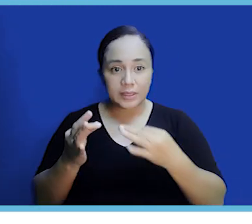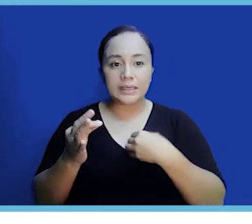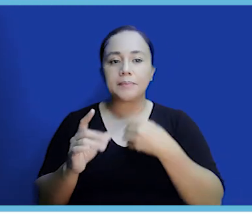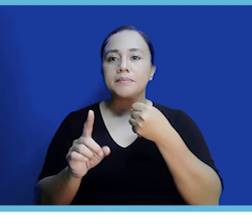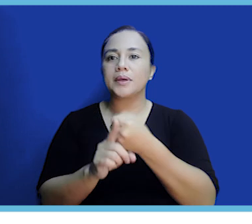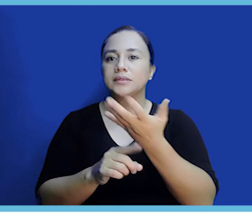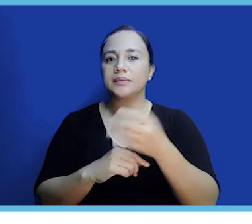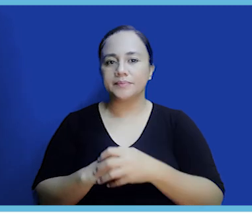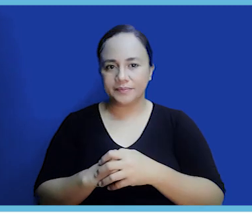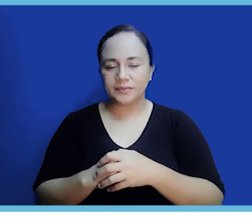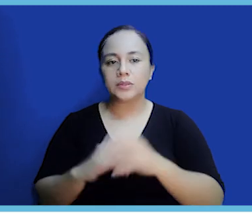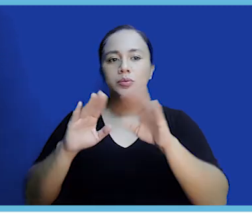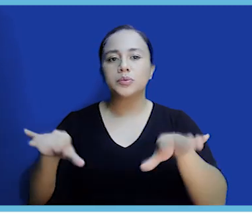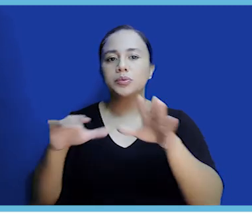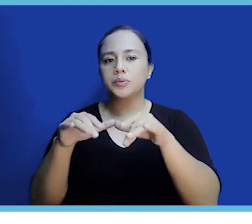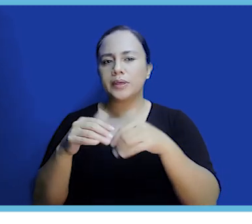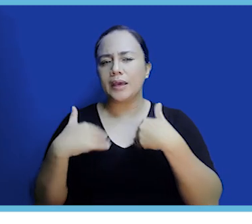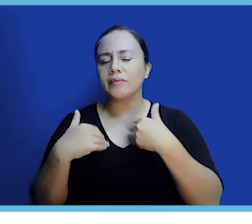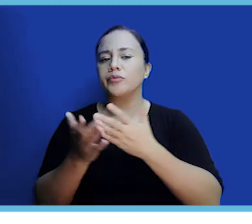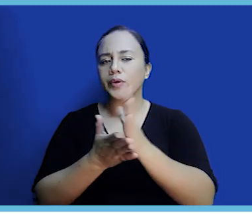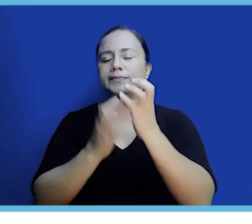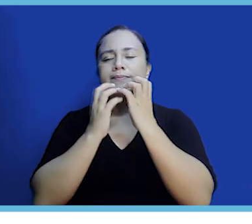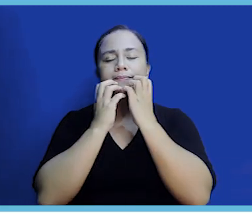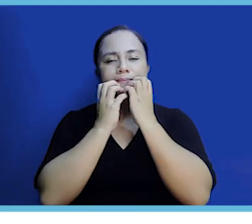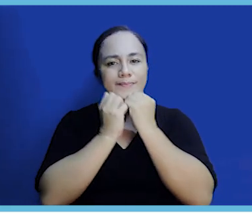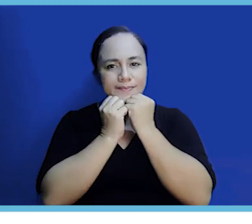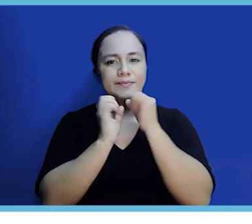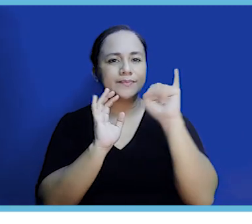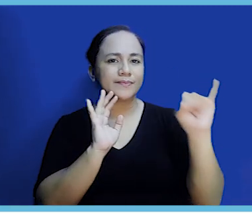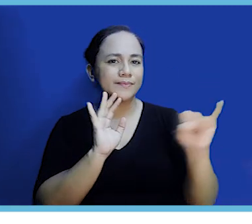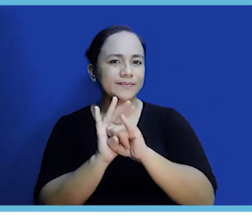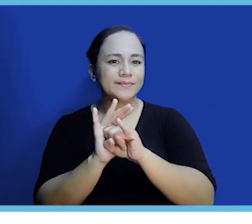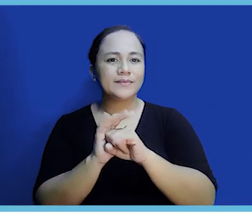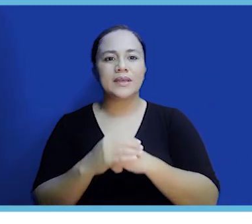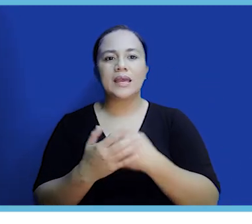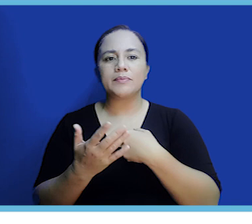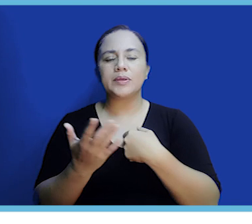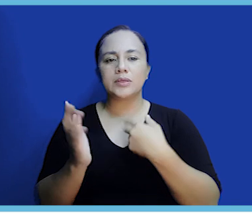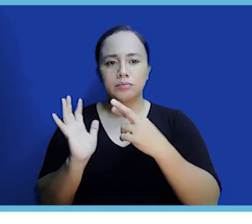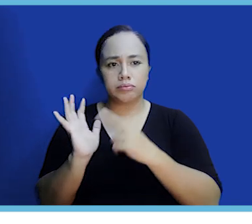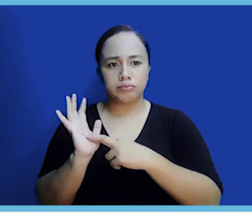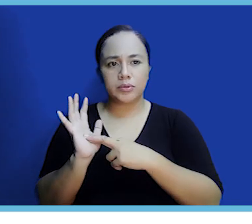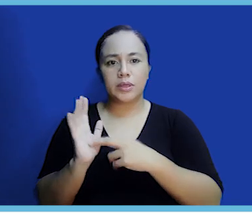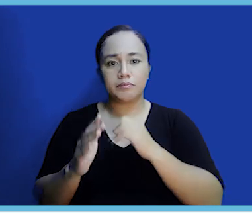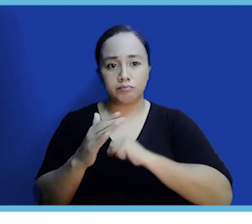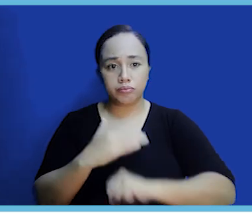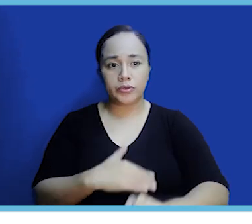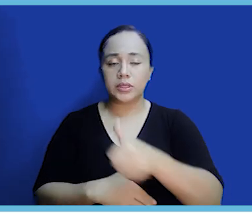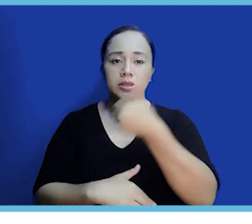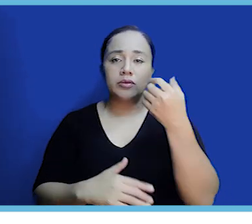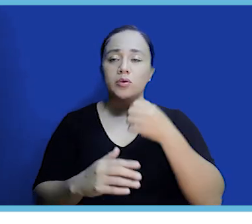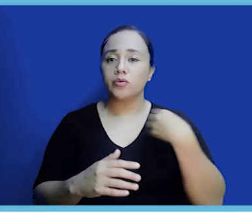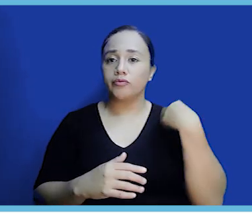discussions and decision-making impacting them. Children with disabilities have the right to preserve their identities and be